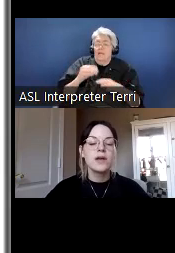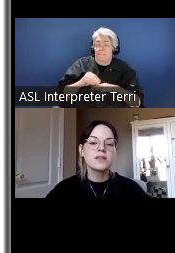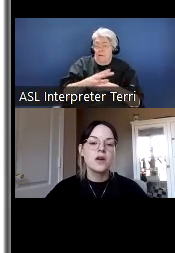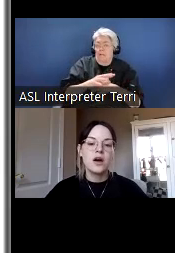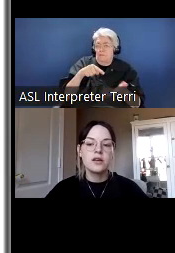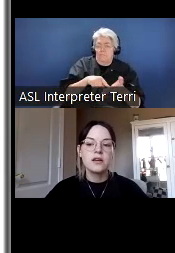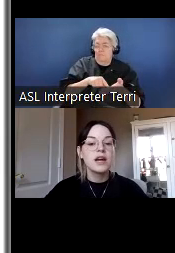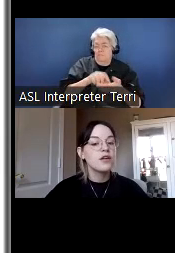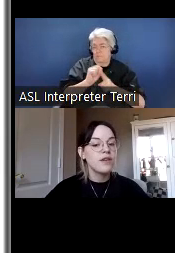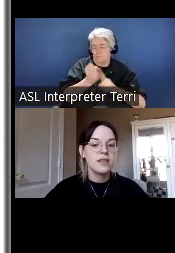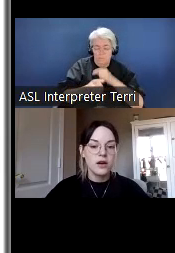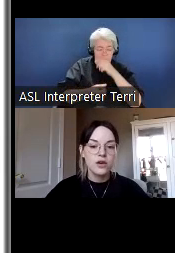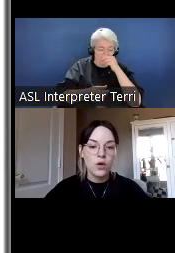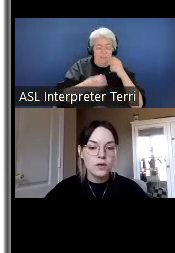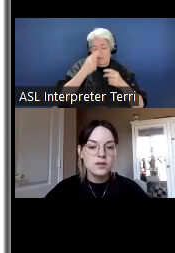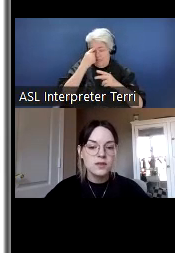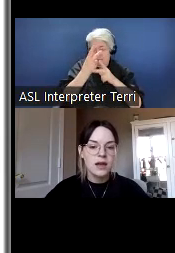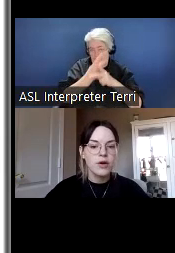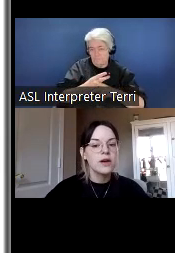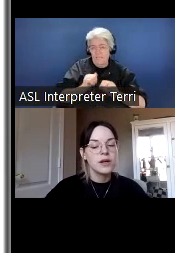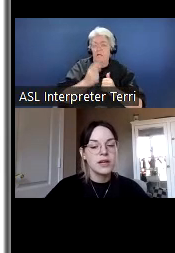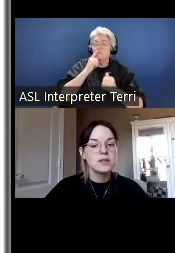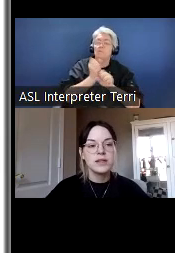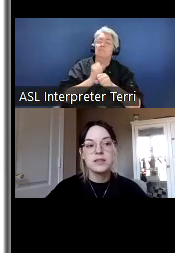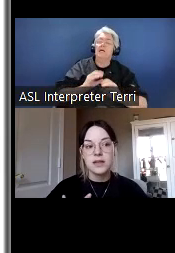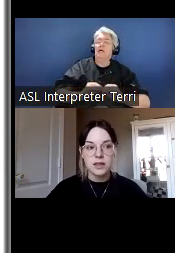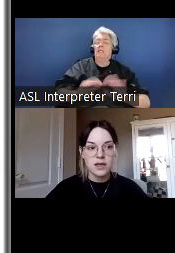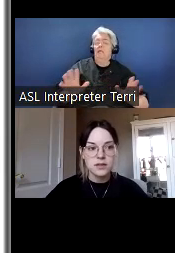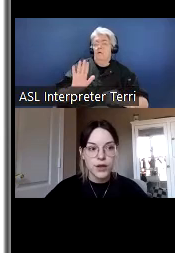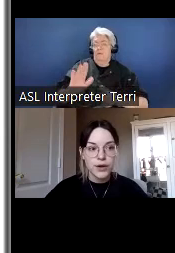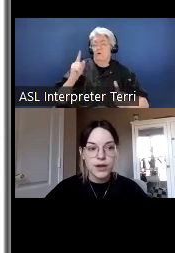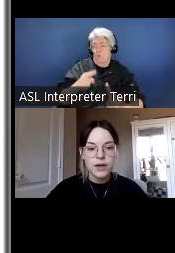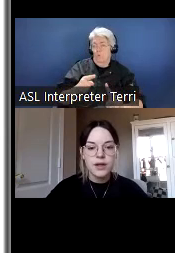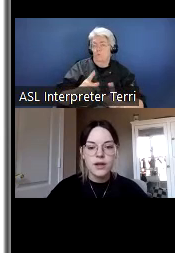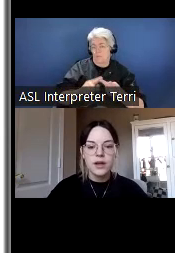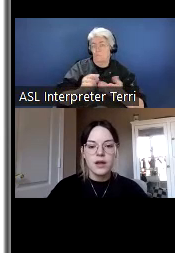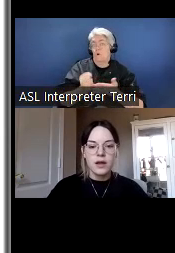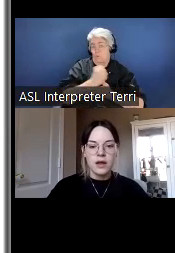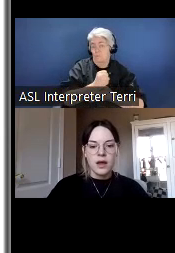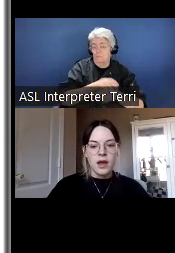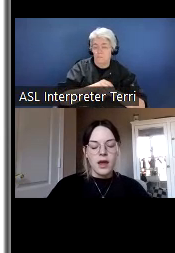and focus on clarifying their goals and priorities when discussing things further.